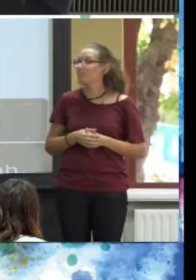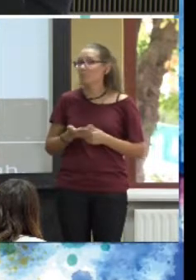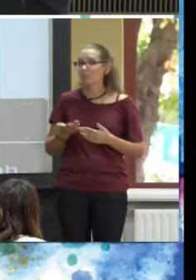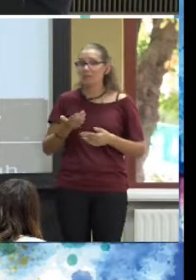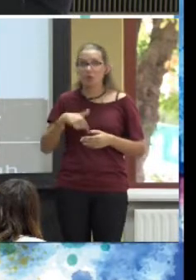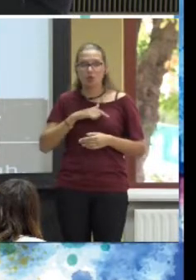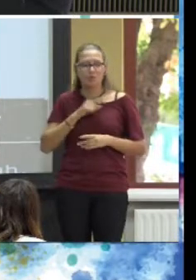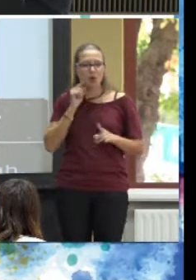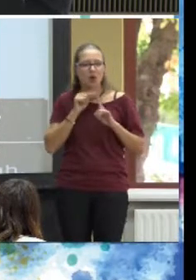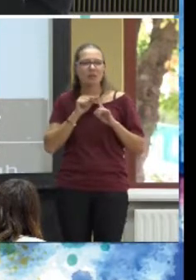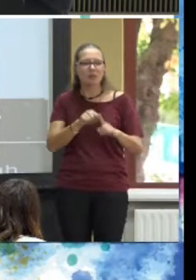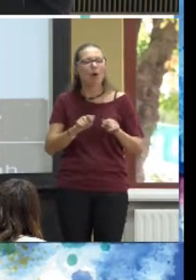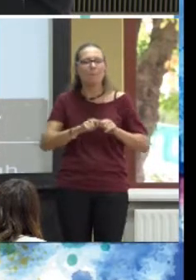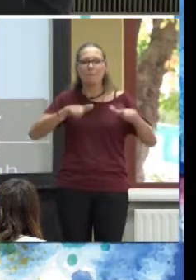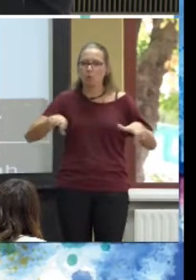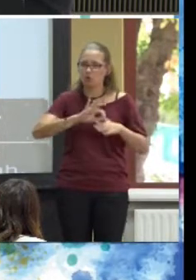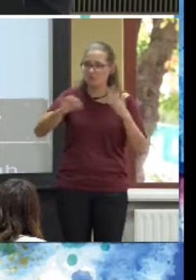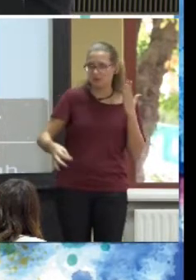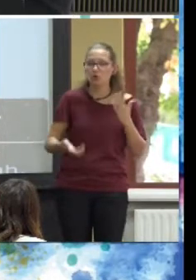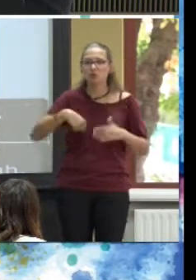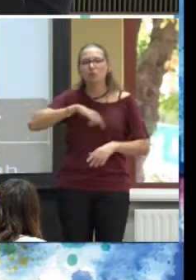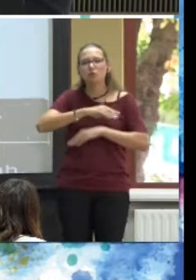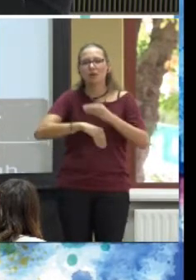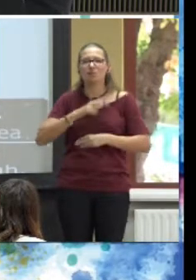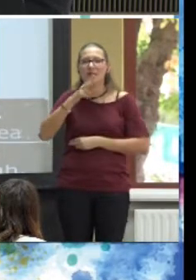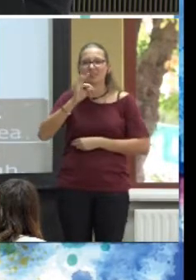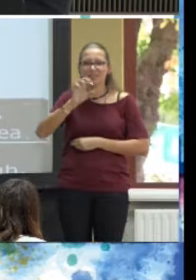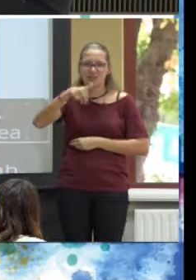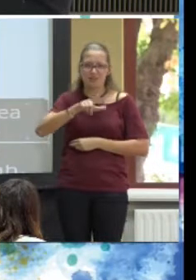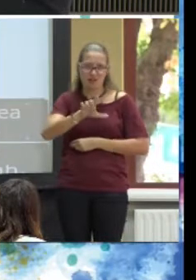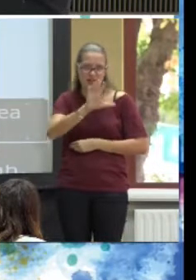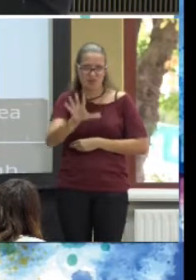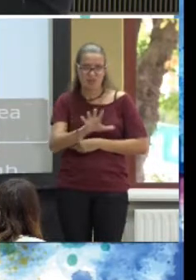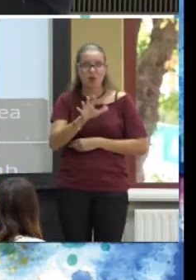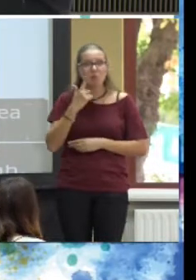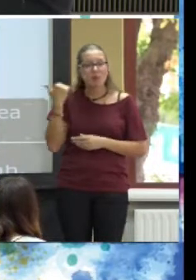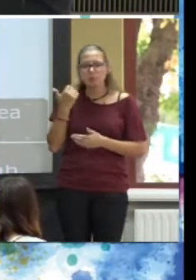said earlier on, we wanted this to be multi-platform, so the technology is